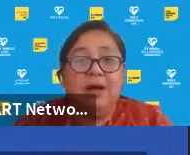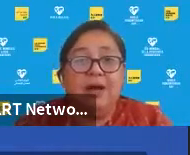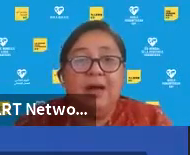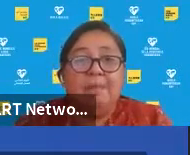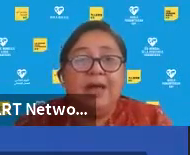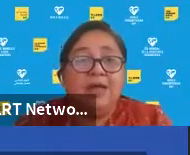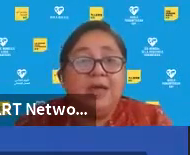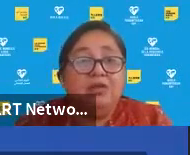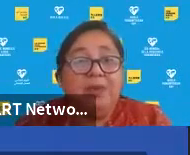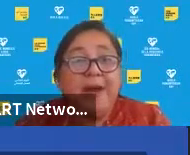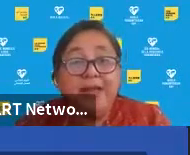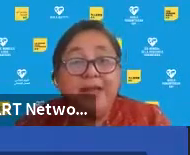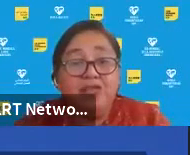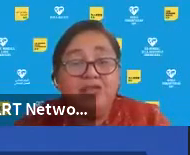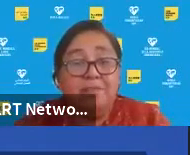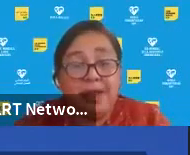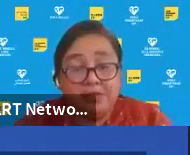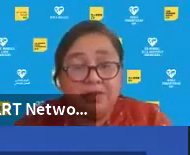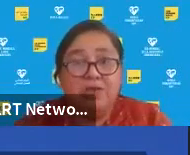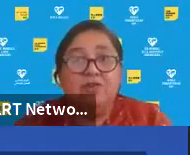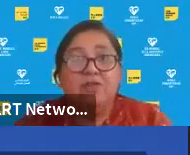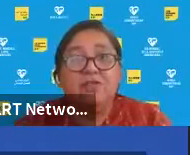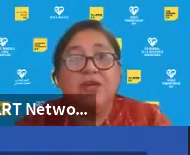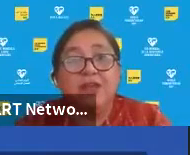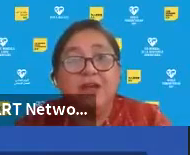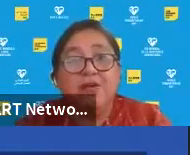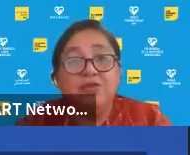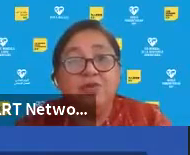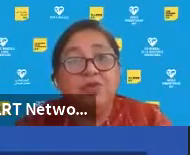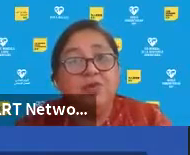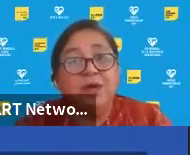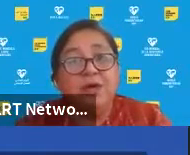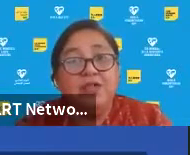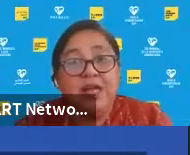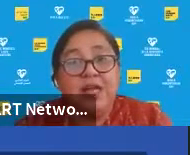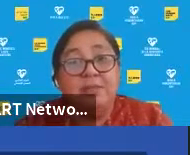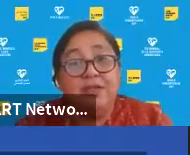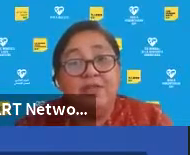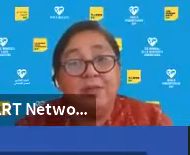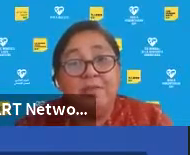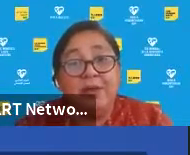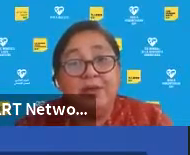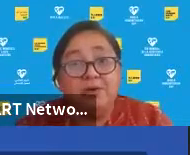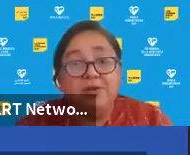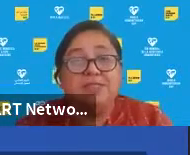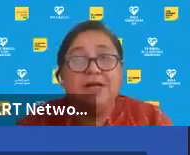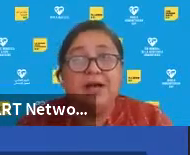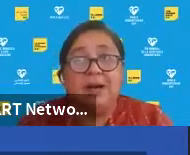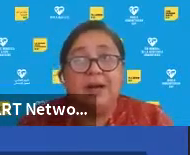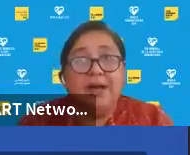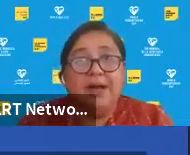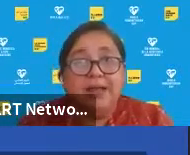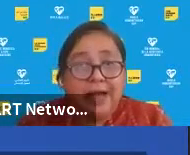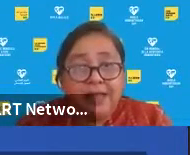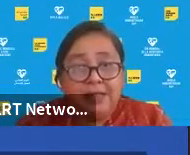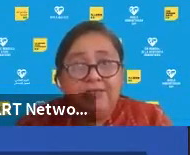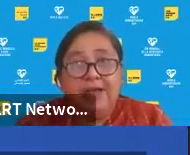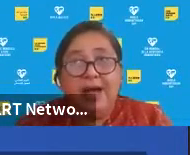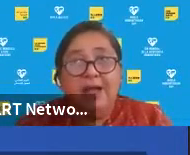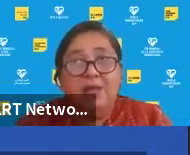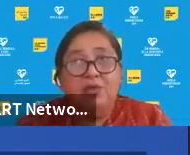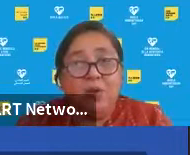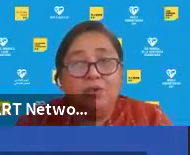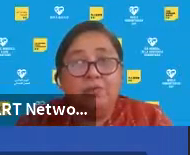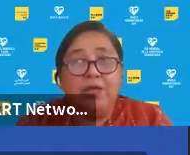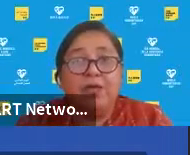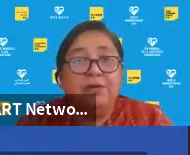know, may need to be managed better, you know, so that they contribute to sustainable development goals. In light of